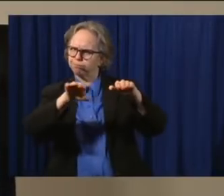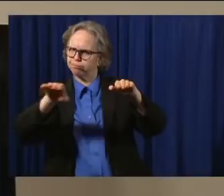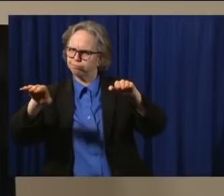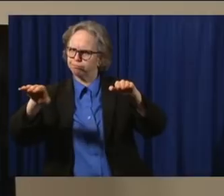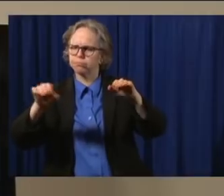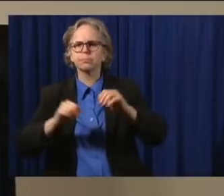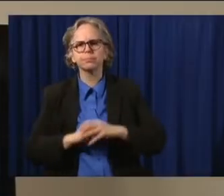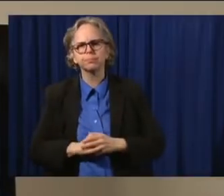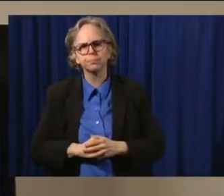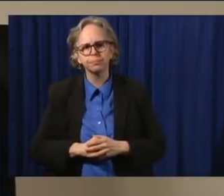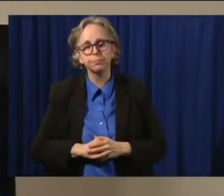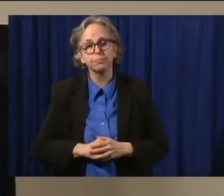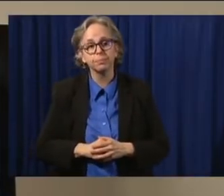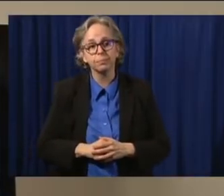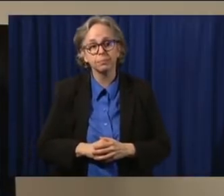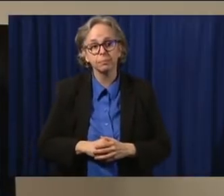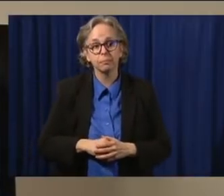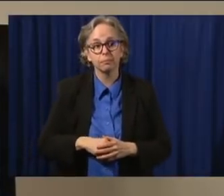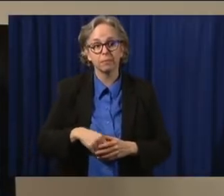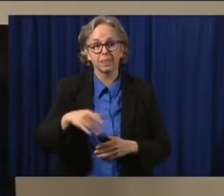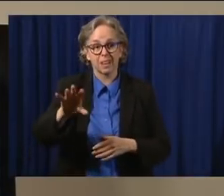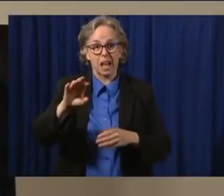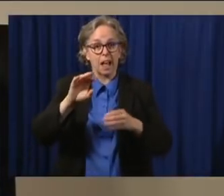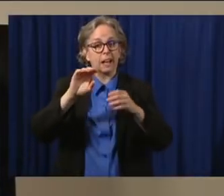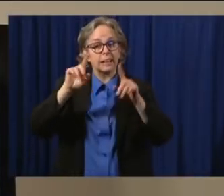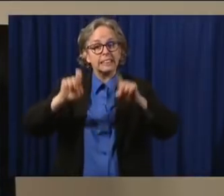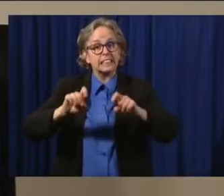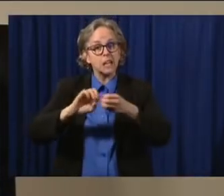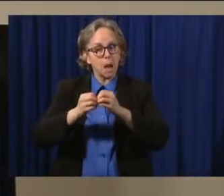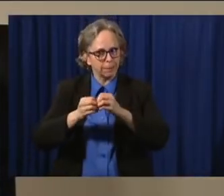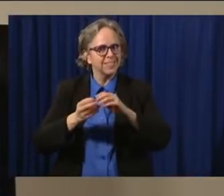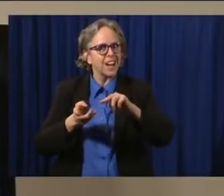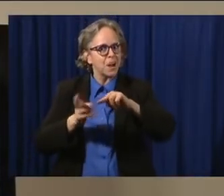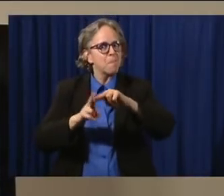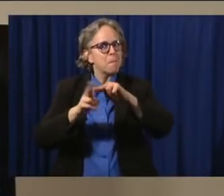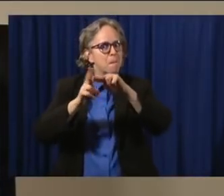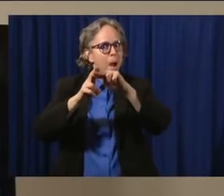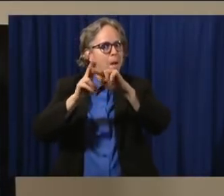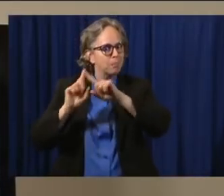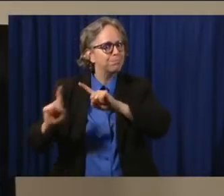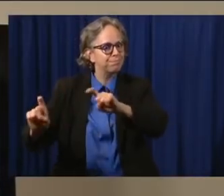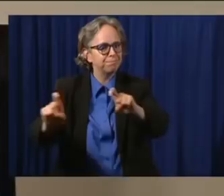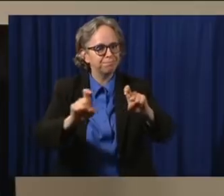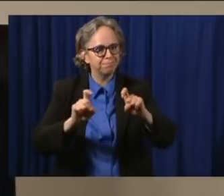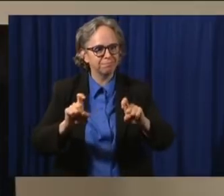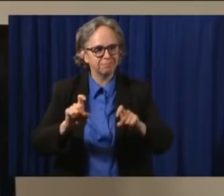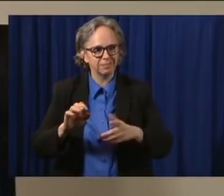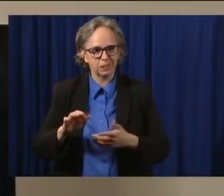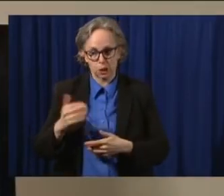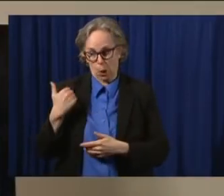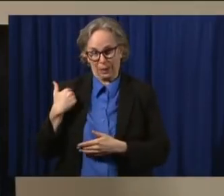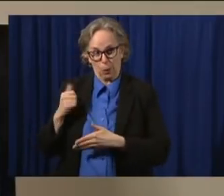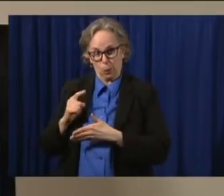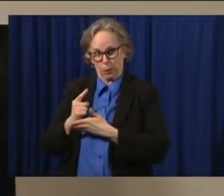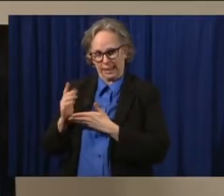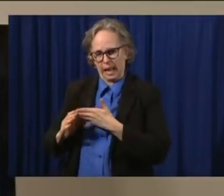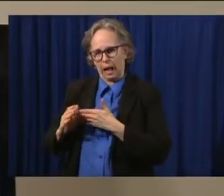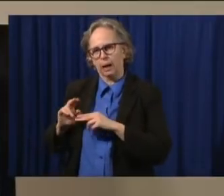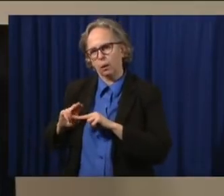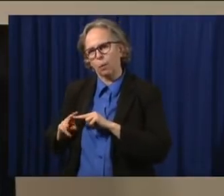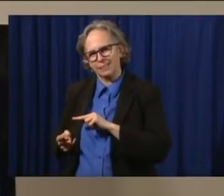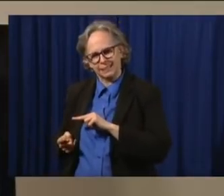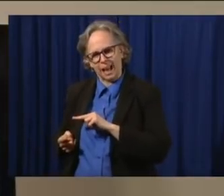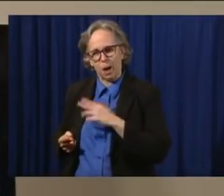Testing numbers continue to go up. We often see a little bit of a dip in the numbers over the weekend. Not all testing centers are